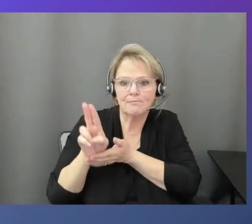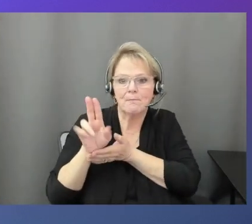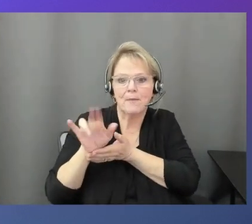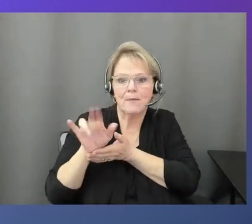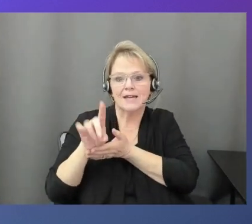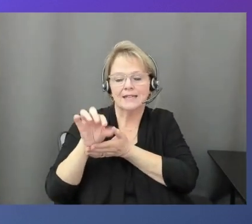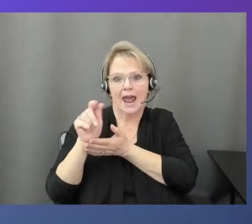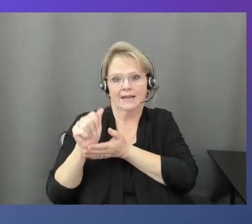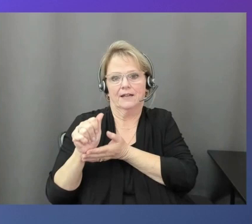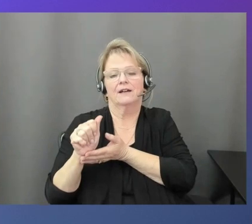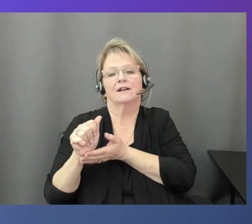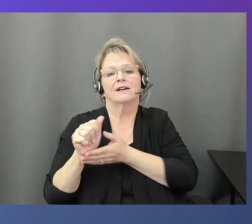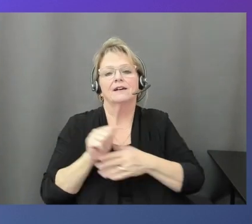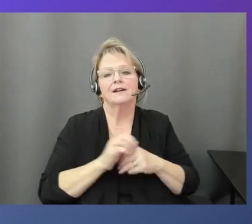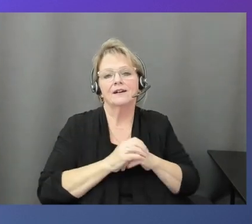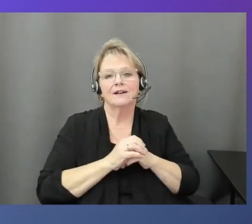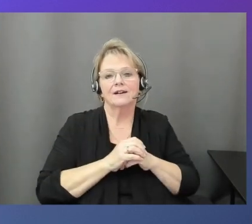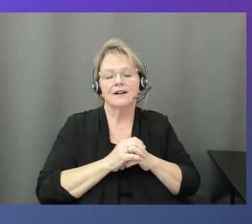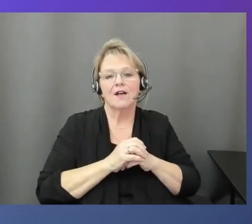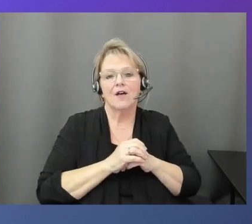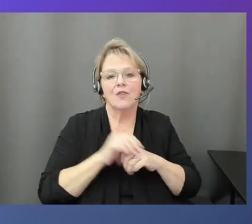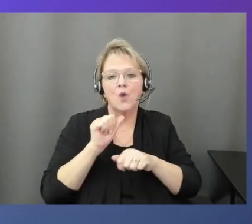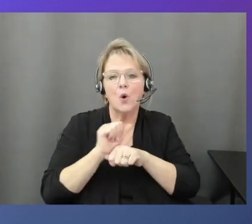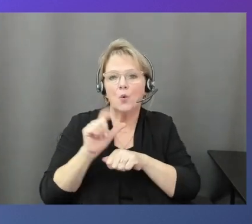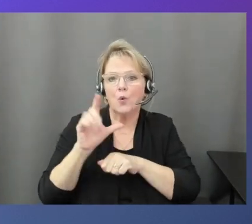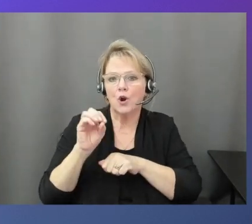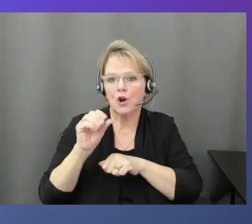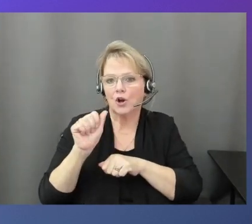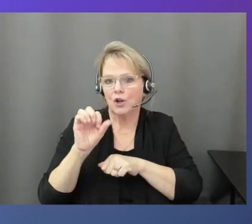AI/ML workflows have to be part of this.